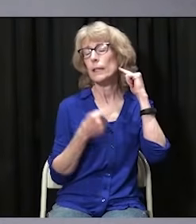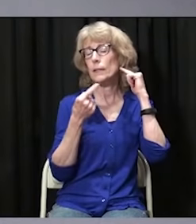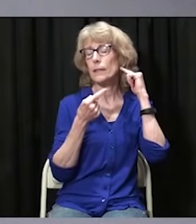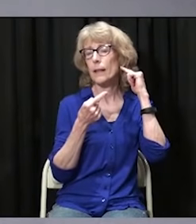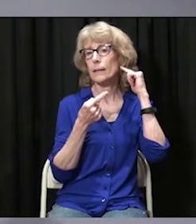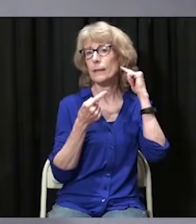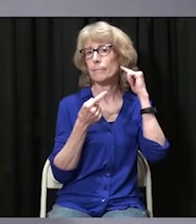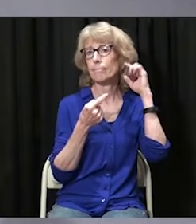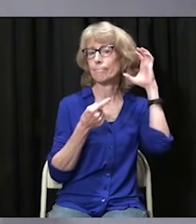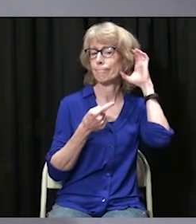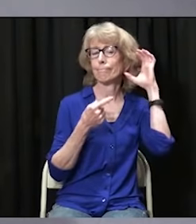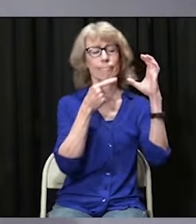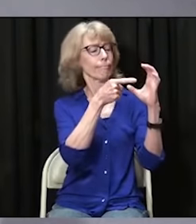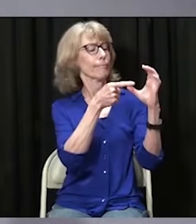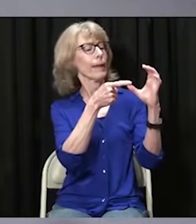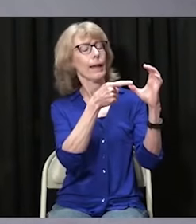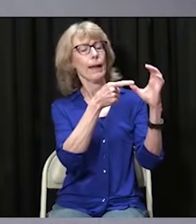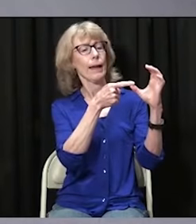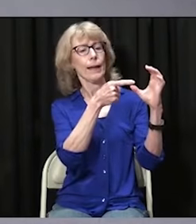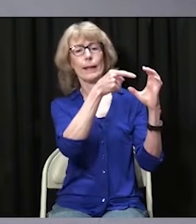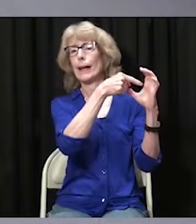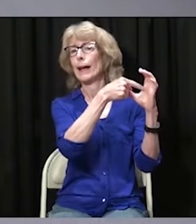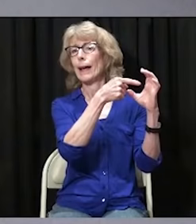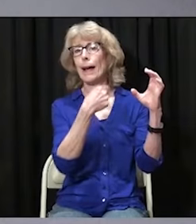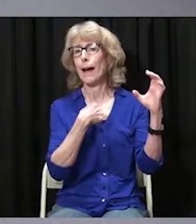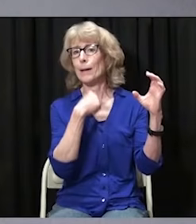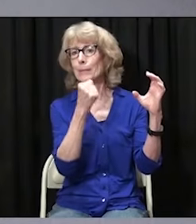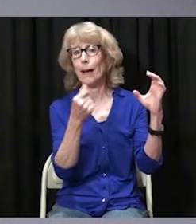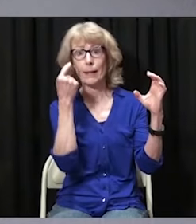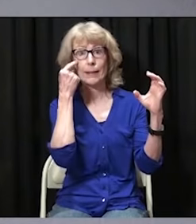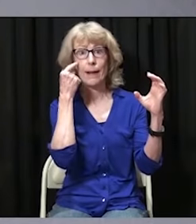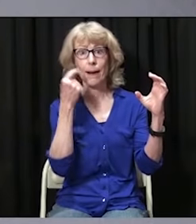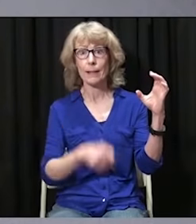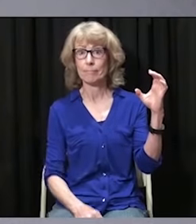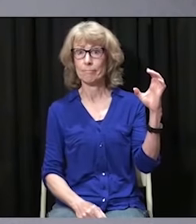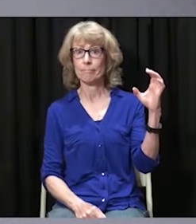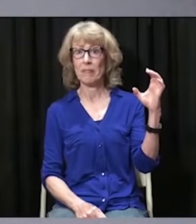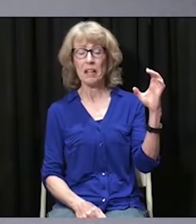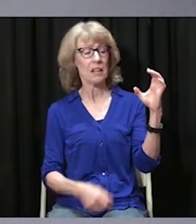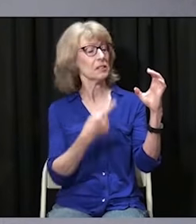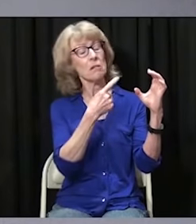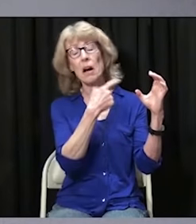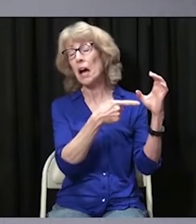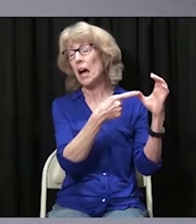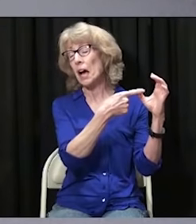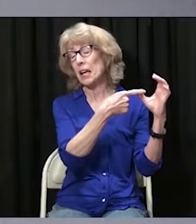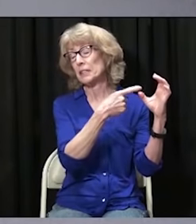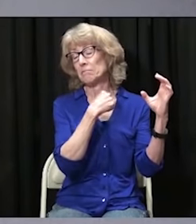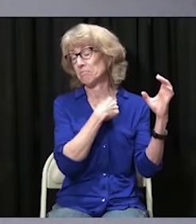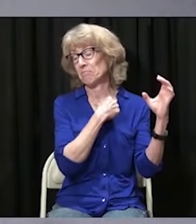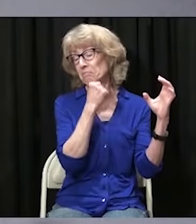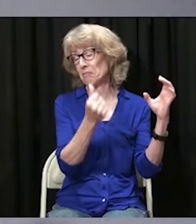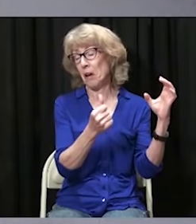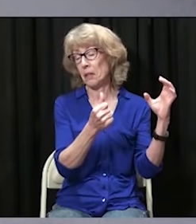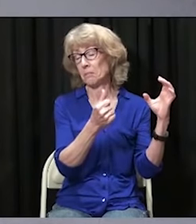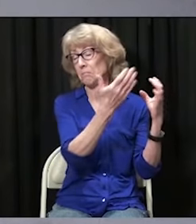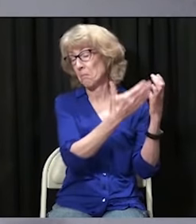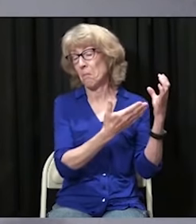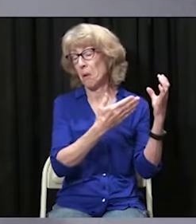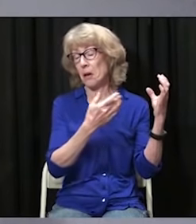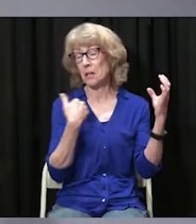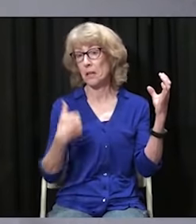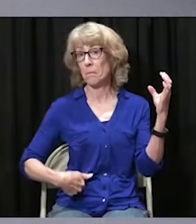to the body, it would not for that reason stop being part of the body. If the whole body were an